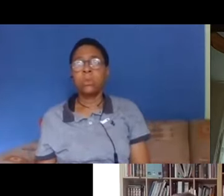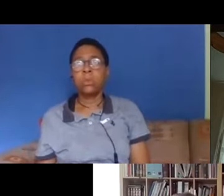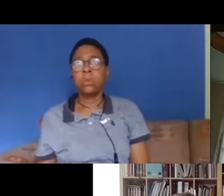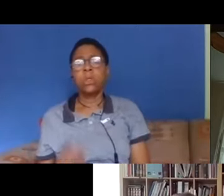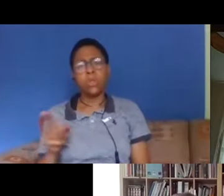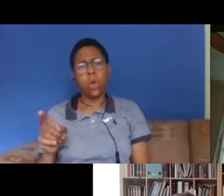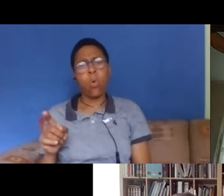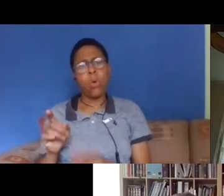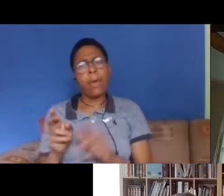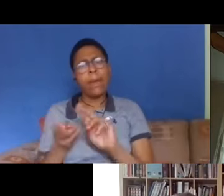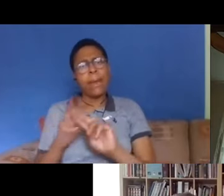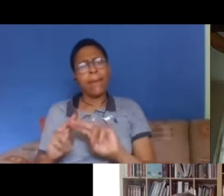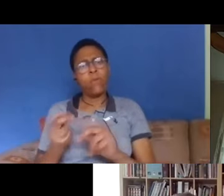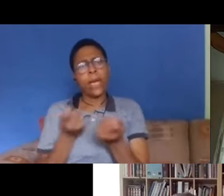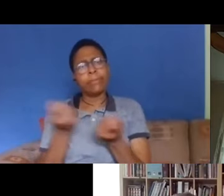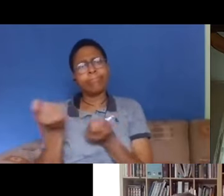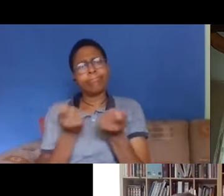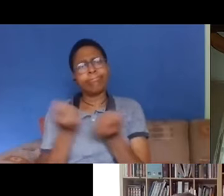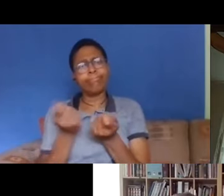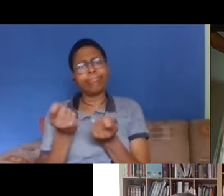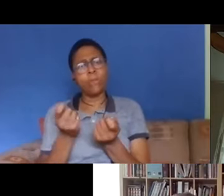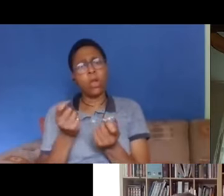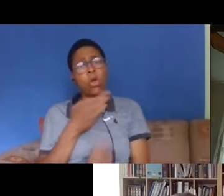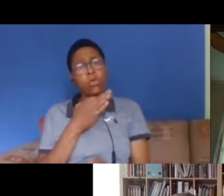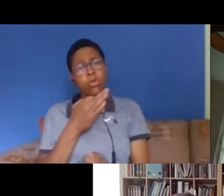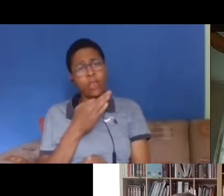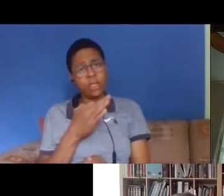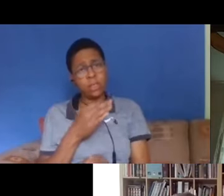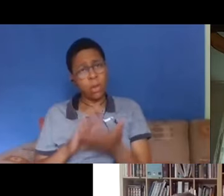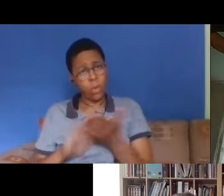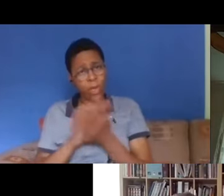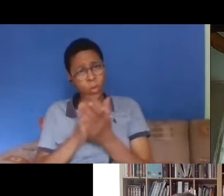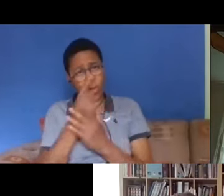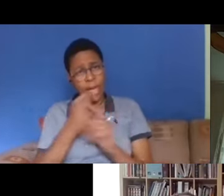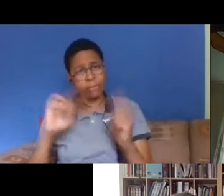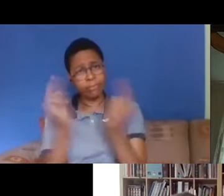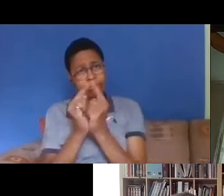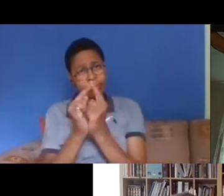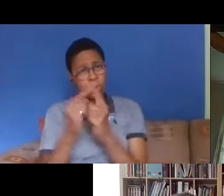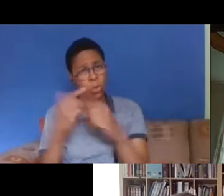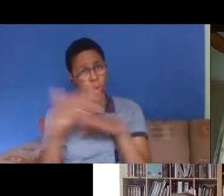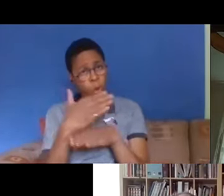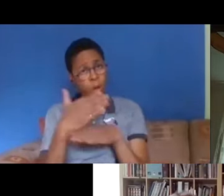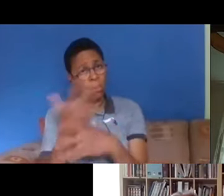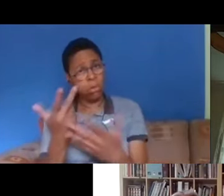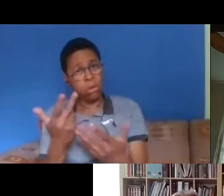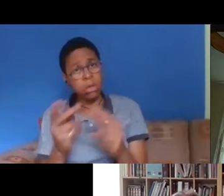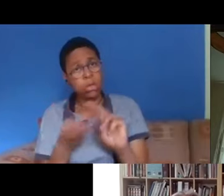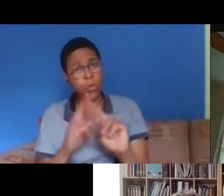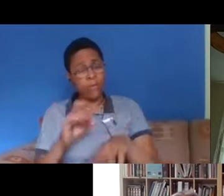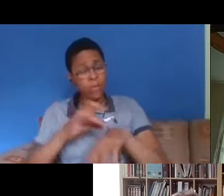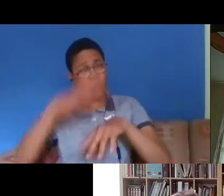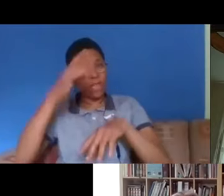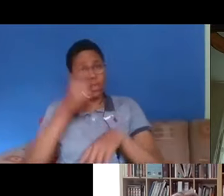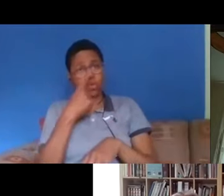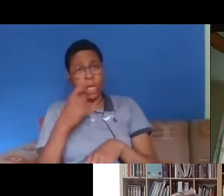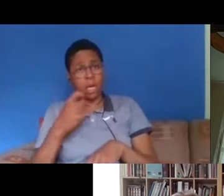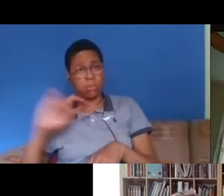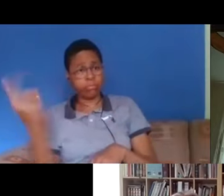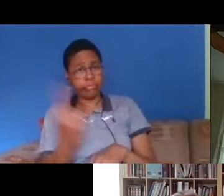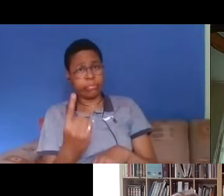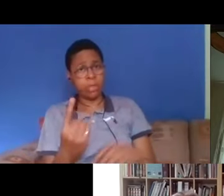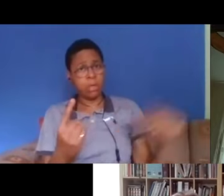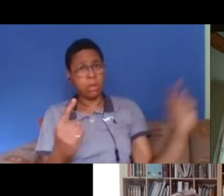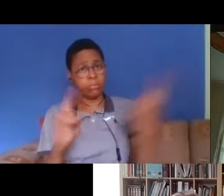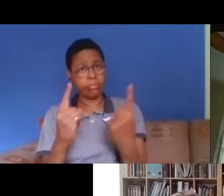So the performing arts guidance for professionals working recognises that